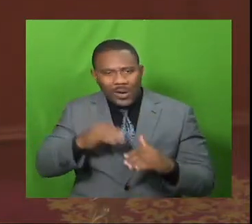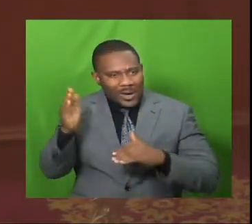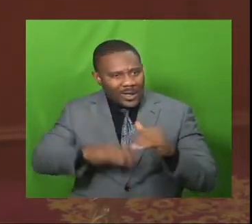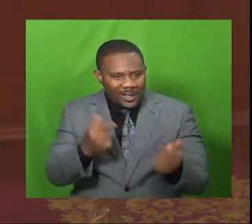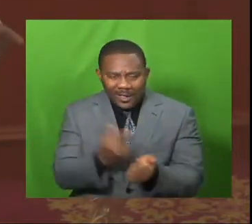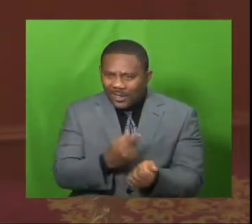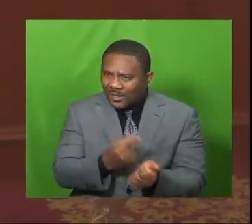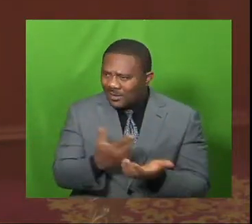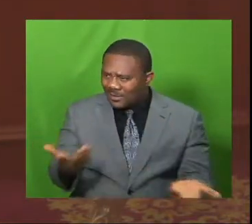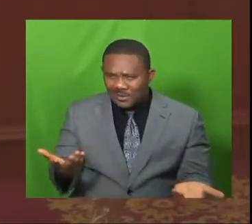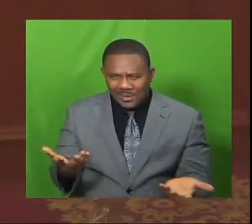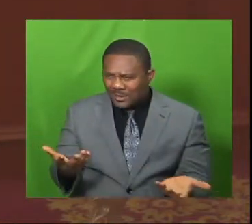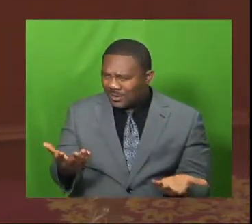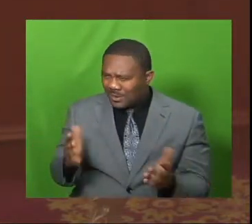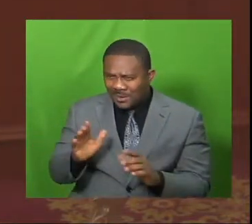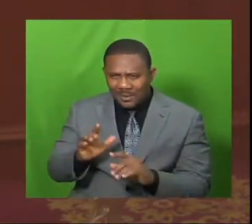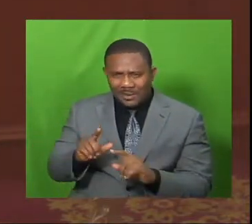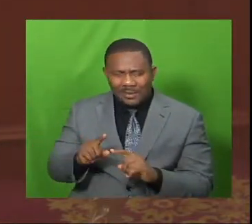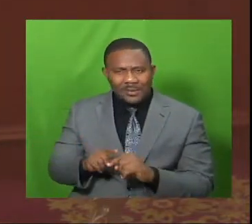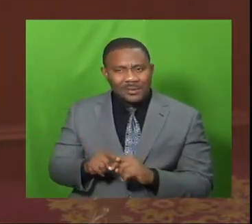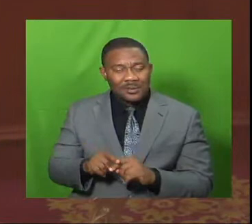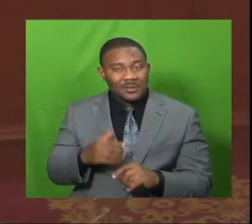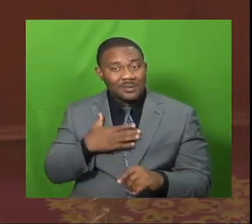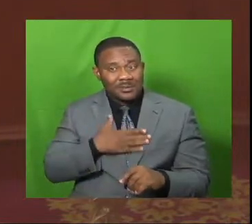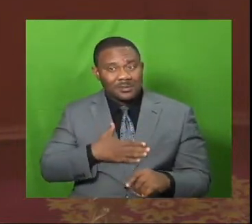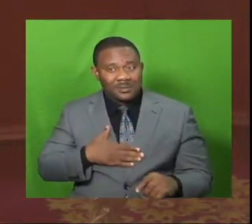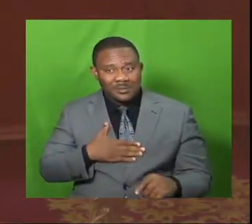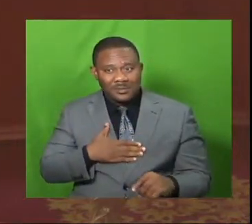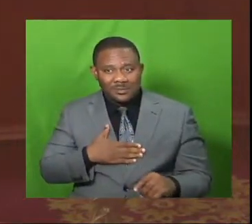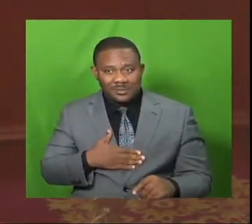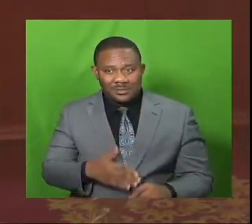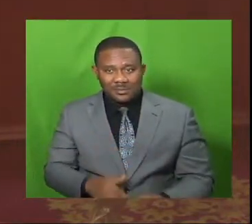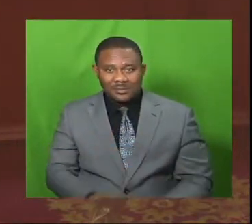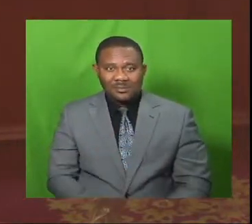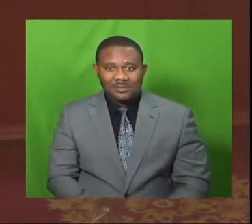us with this mess. We should Thank begin. you very much. Oh, okay.